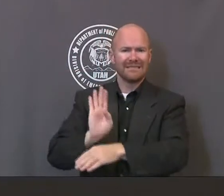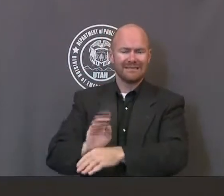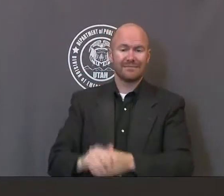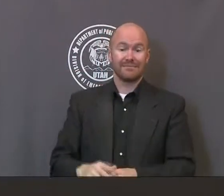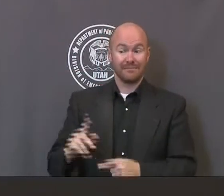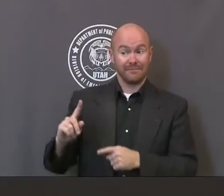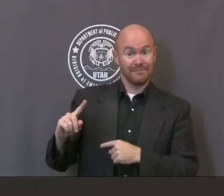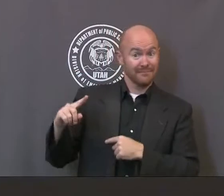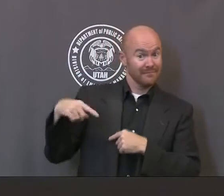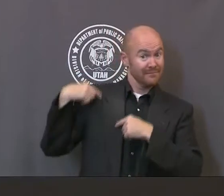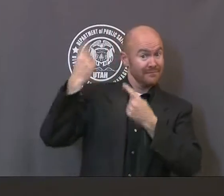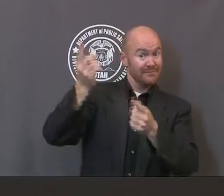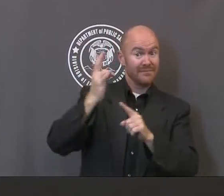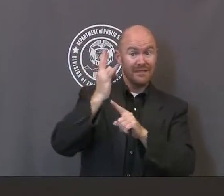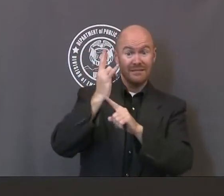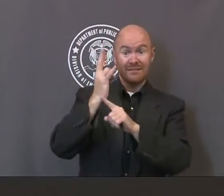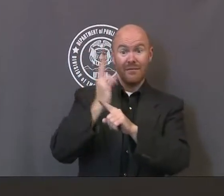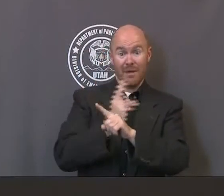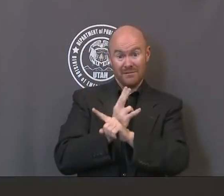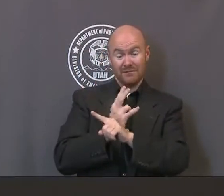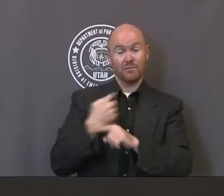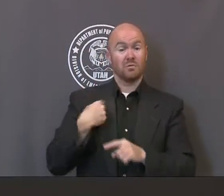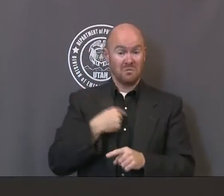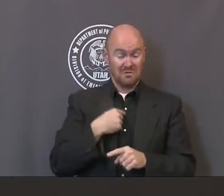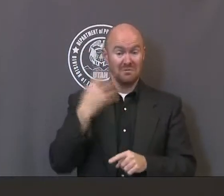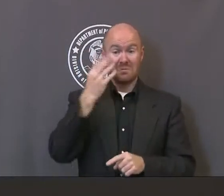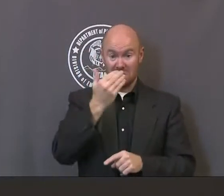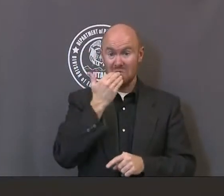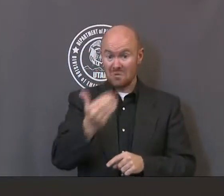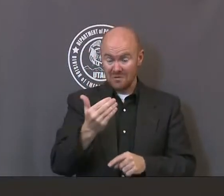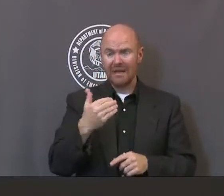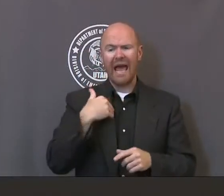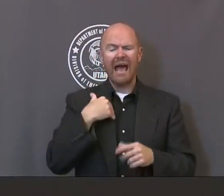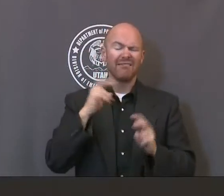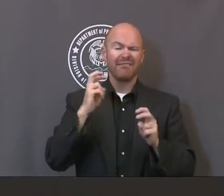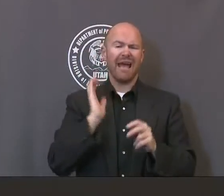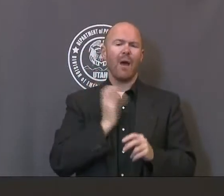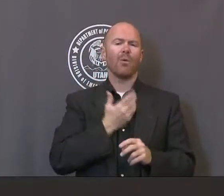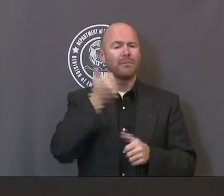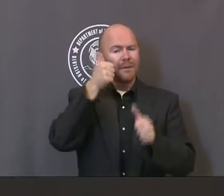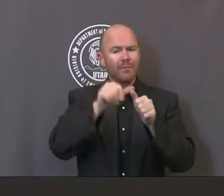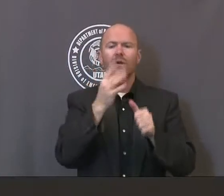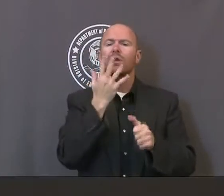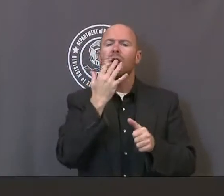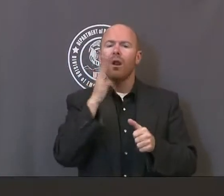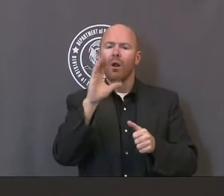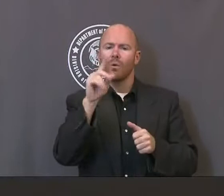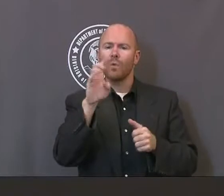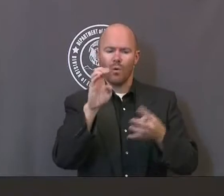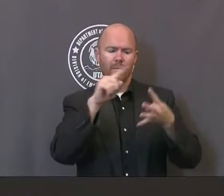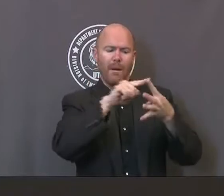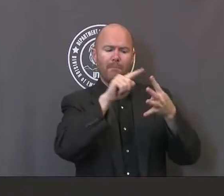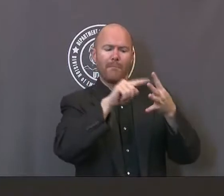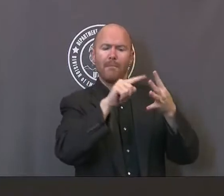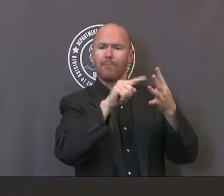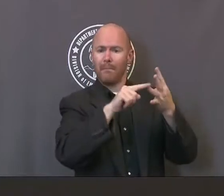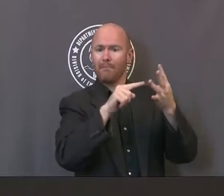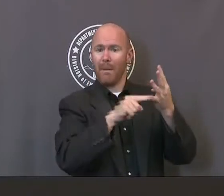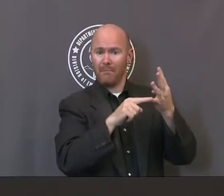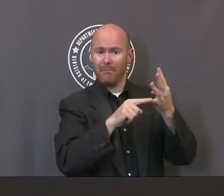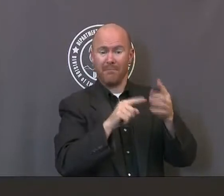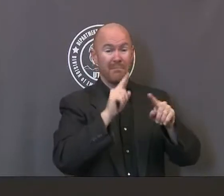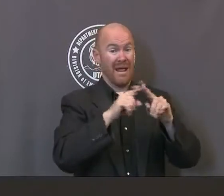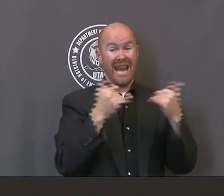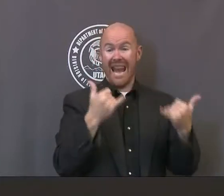had a very good success record under the color-coded phase guidelines, which the governor said we are retiring